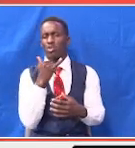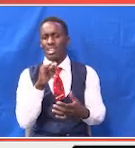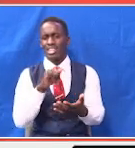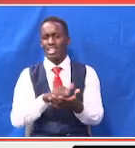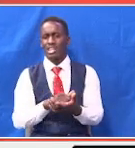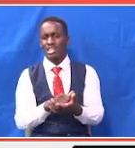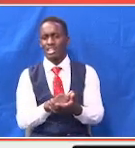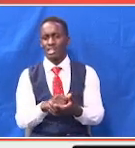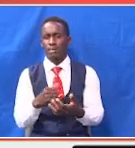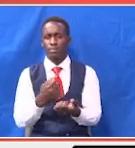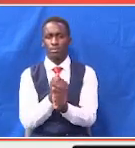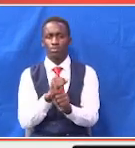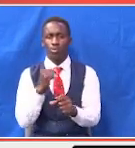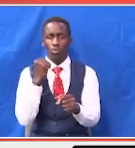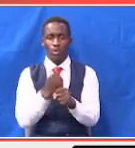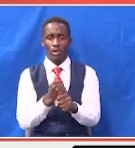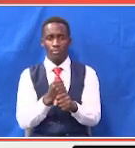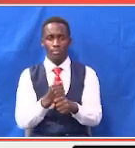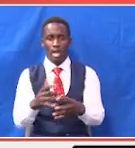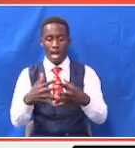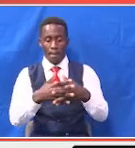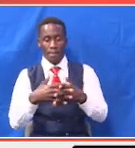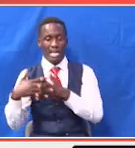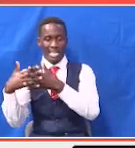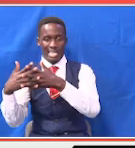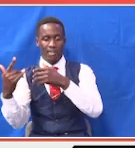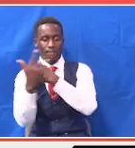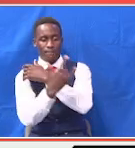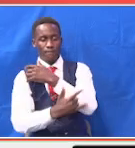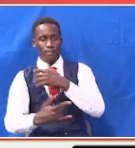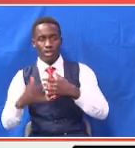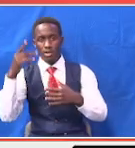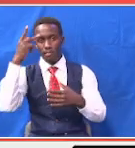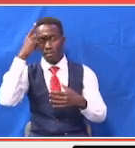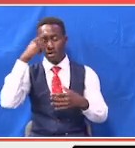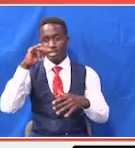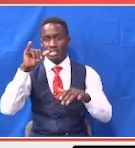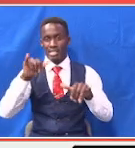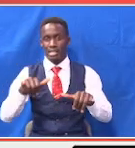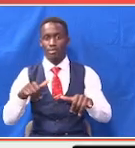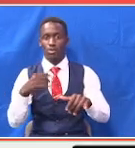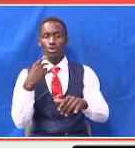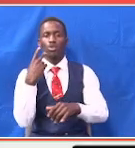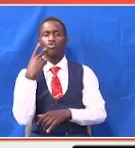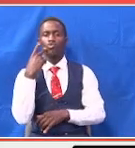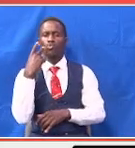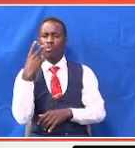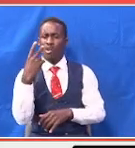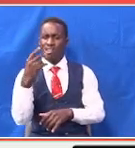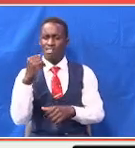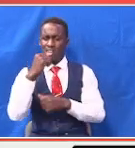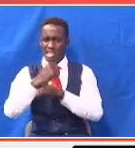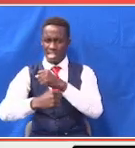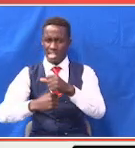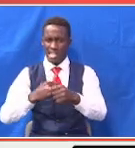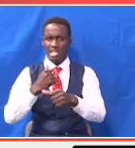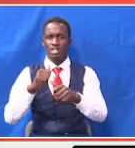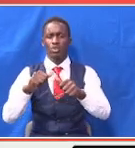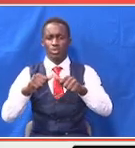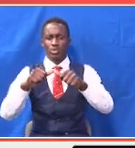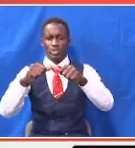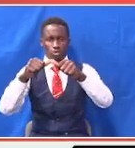off. American foreign policy has stayed for 200 years. With just consistent. You must